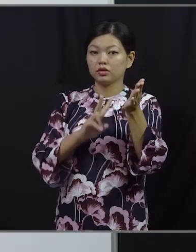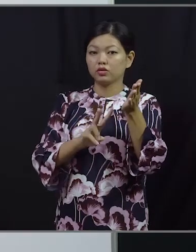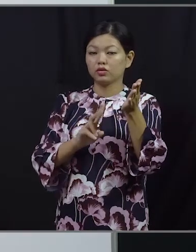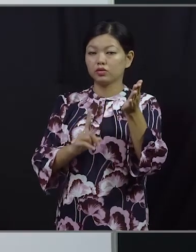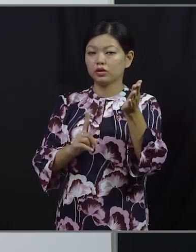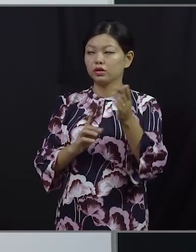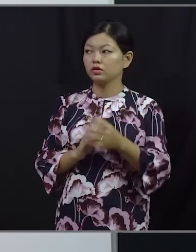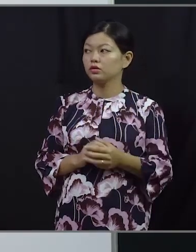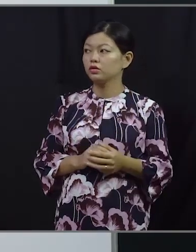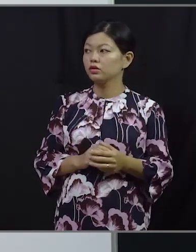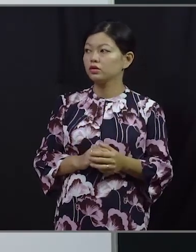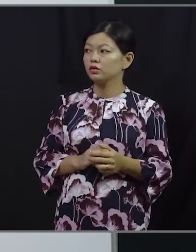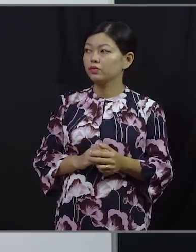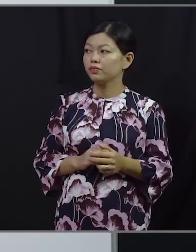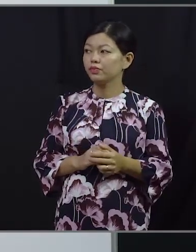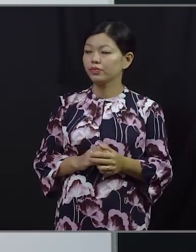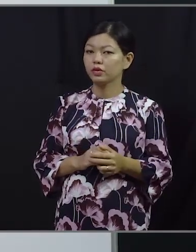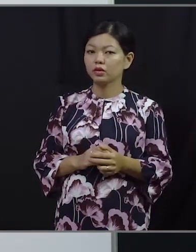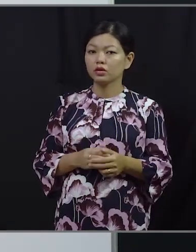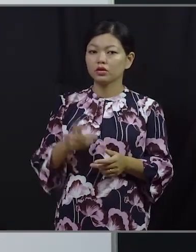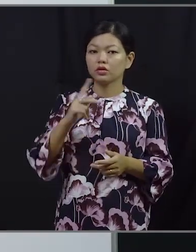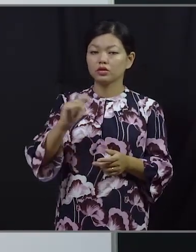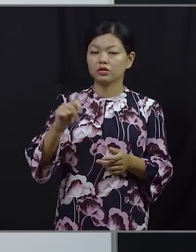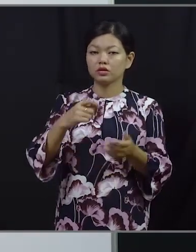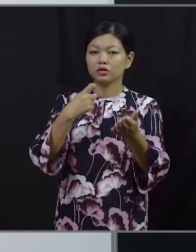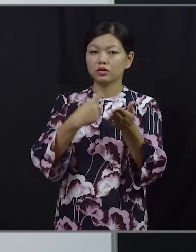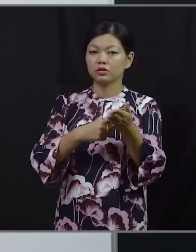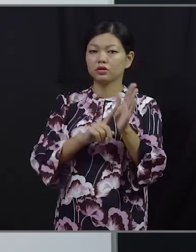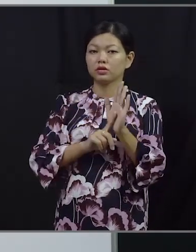here, therefore, the refractive index,